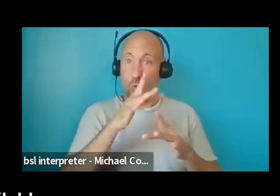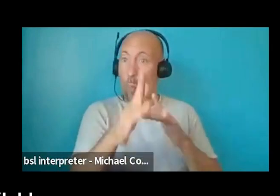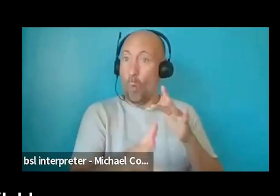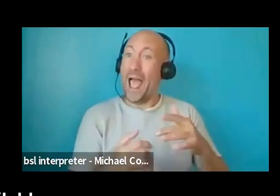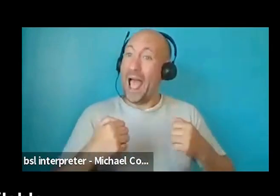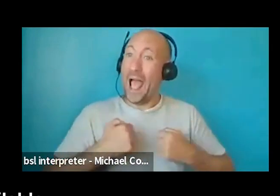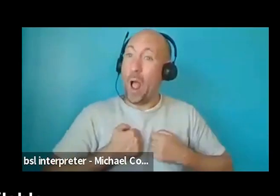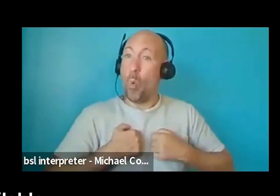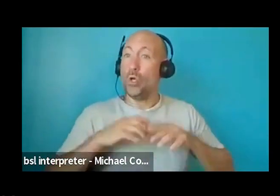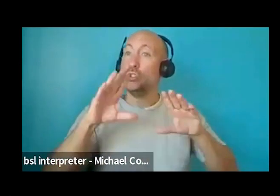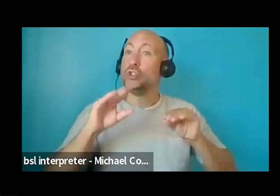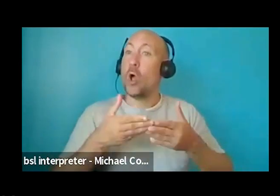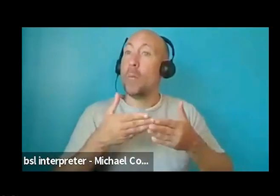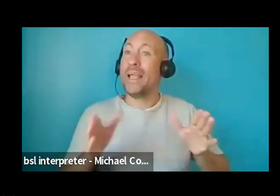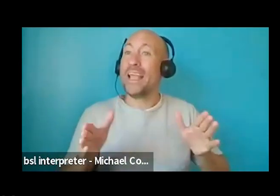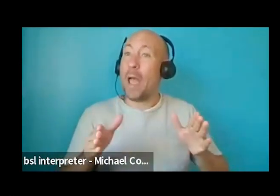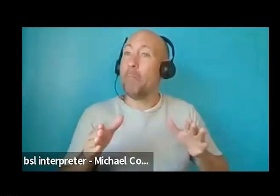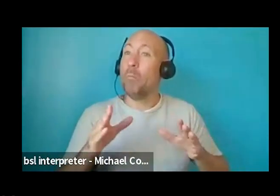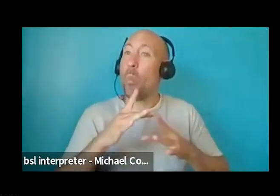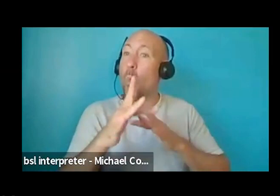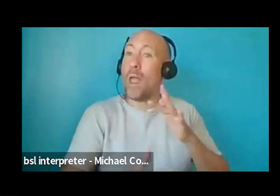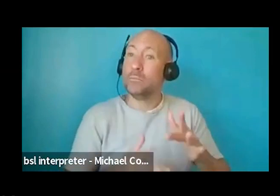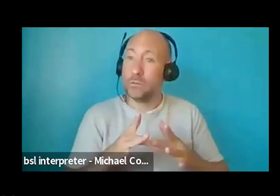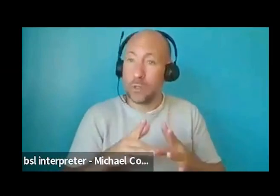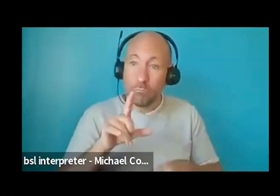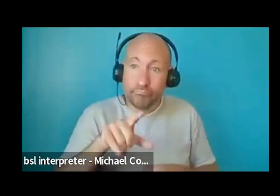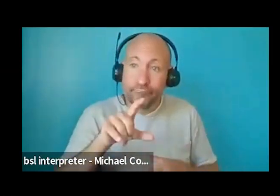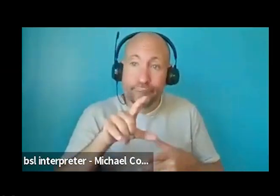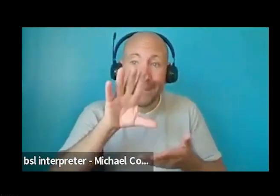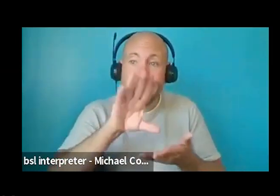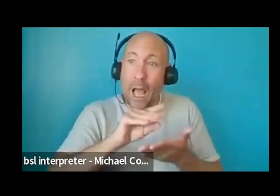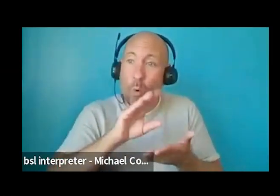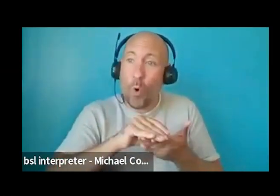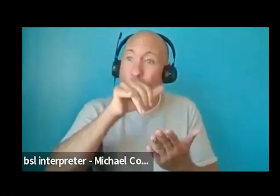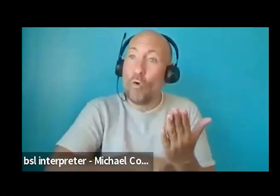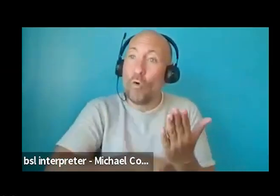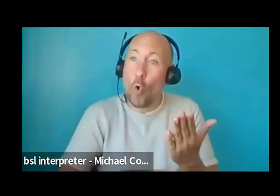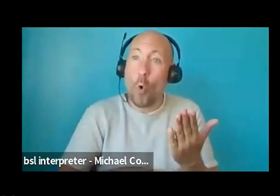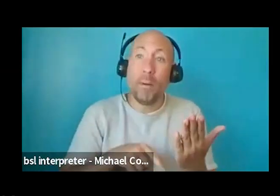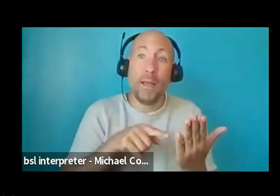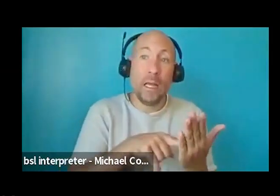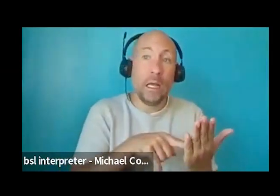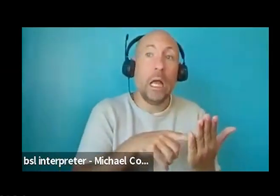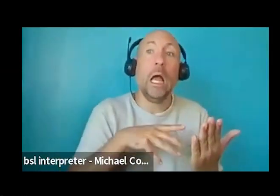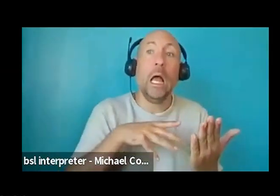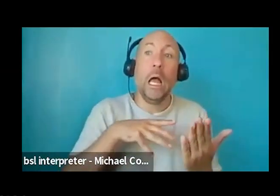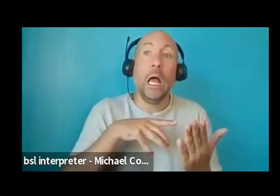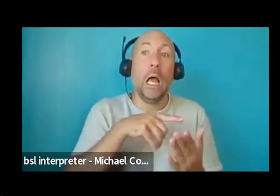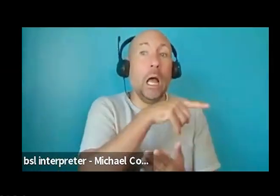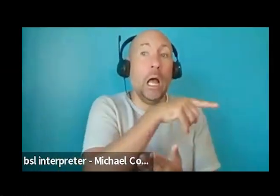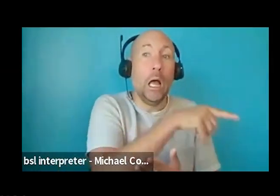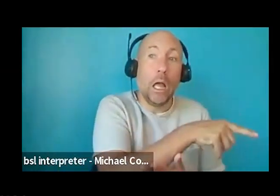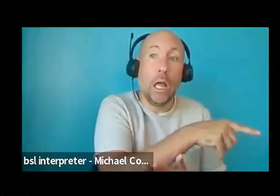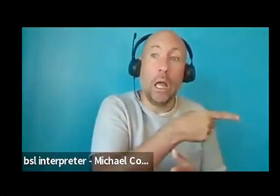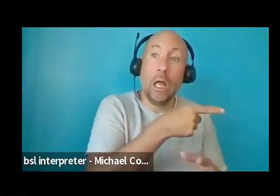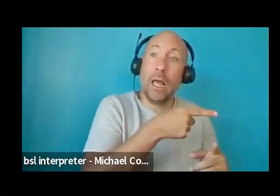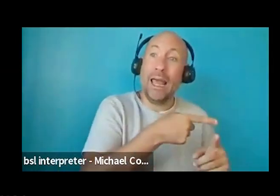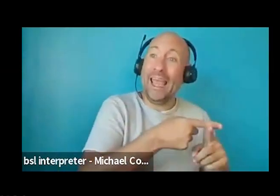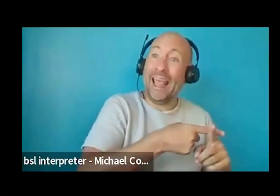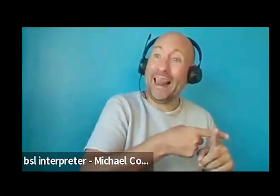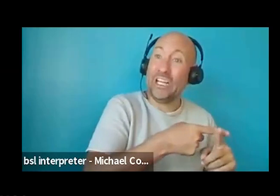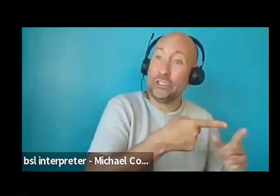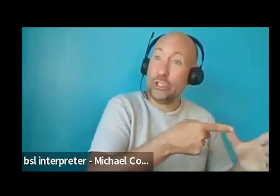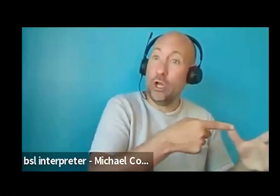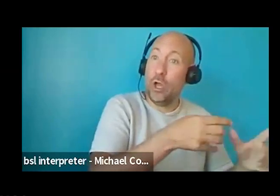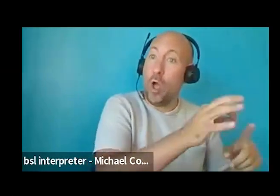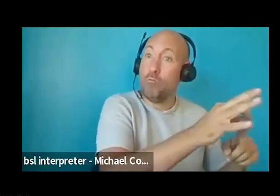Stopgap's website. If your partnership cohort decides that an English artist organization will submit the proposal,